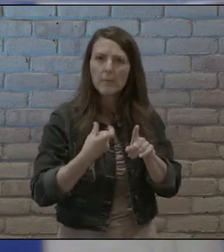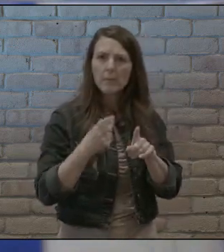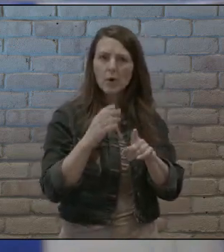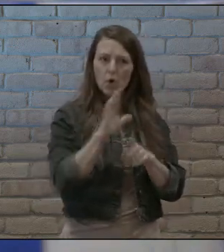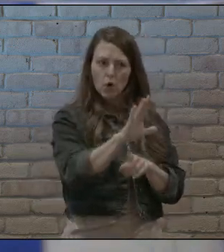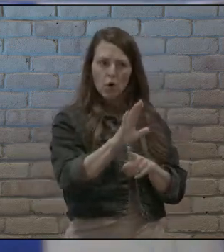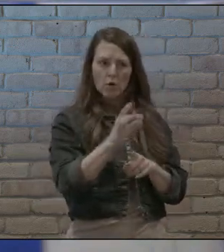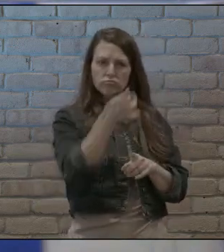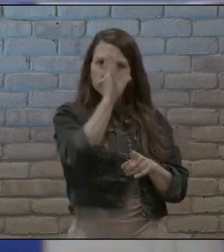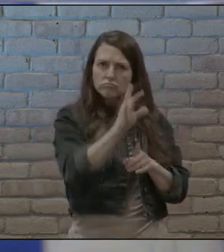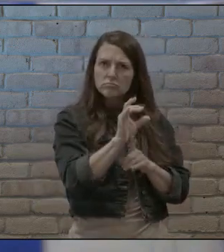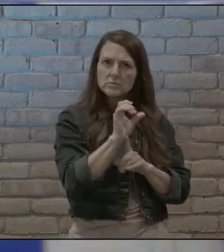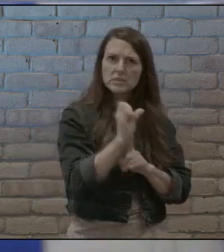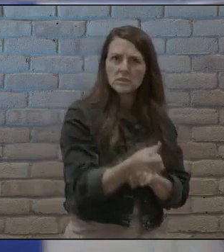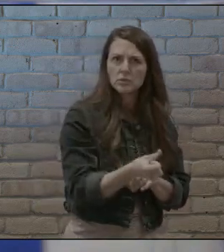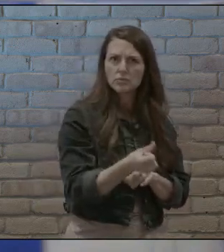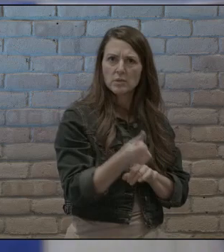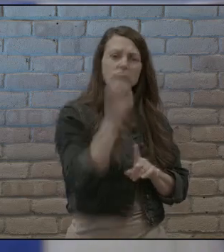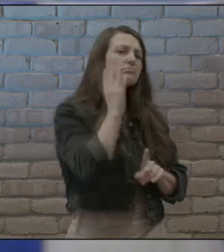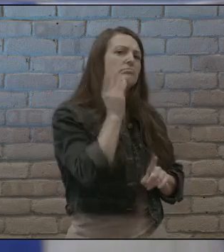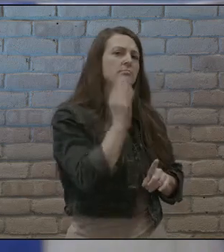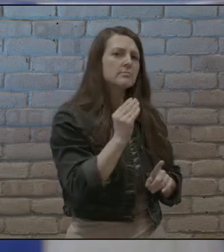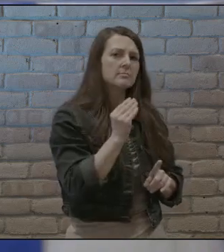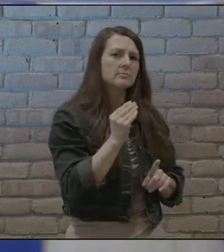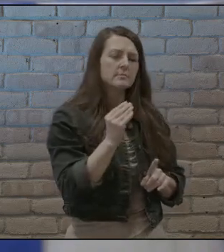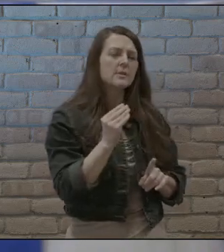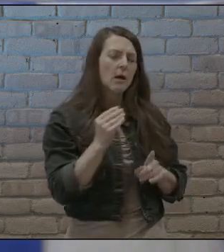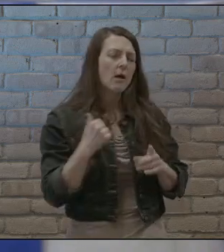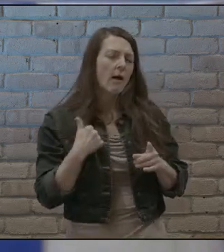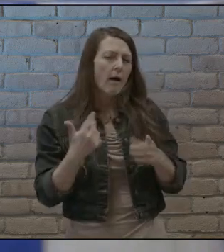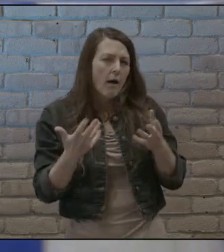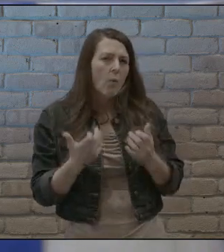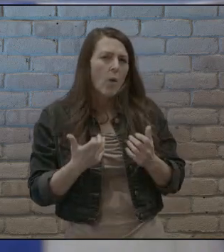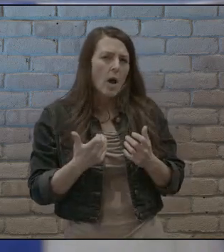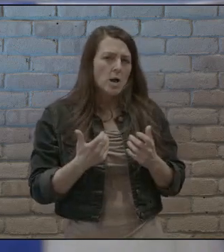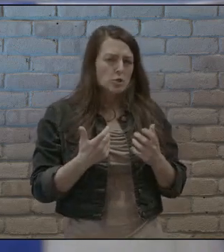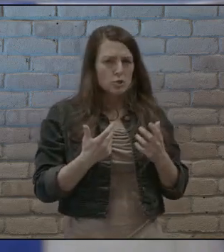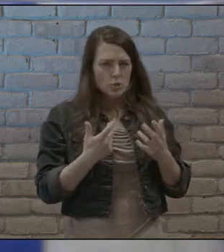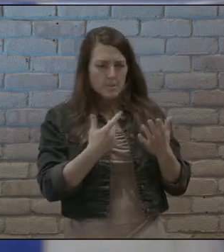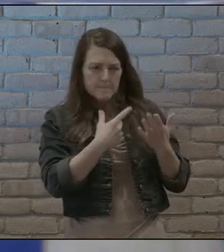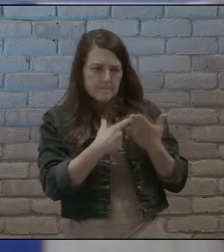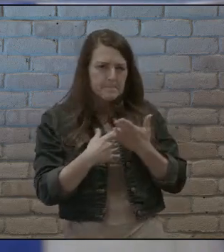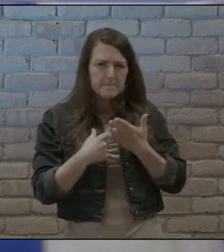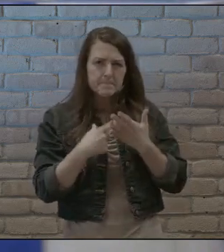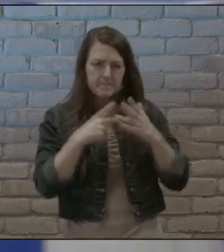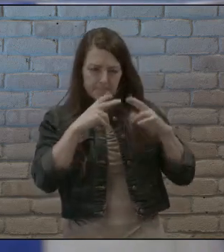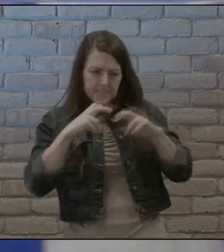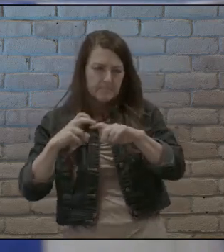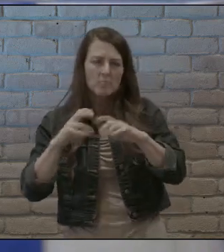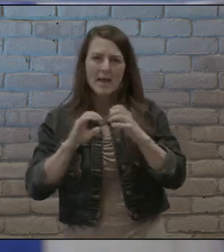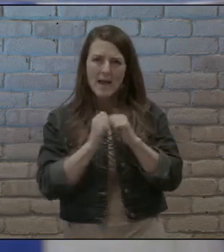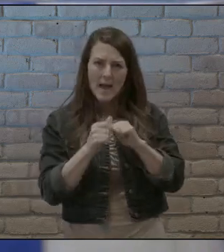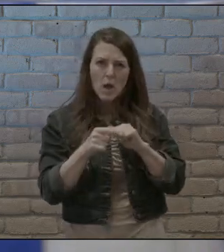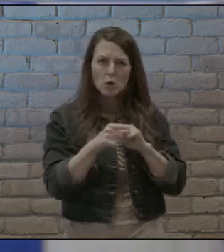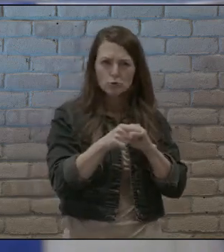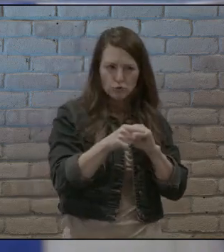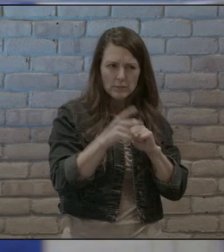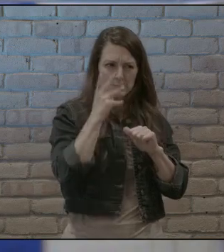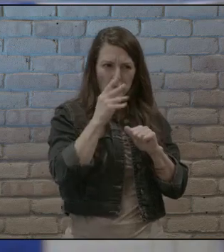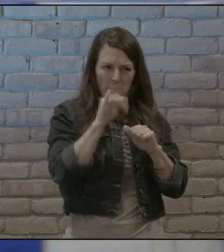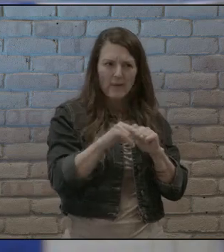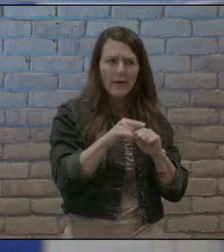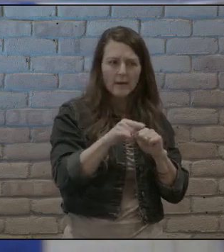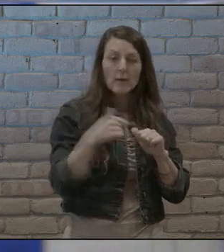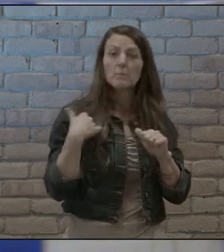today exploring how she got to that place and how maybe we can get there too in the midst of crisis in our